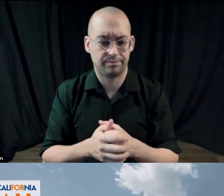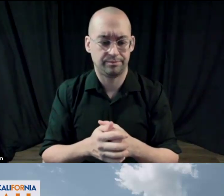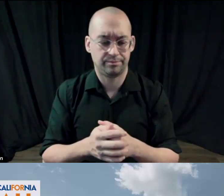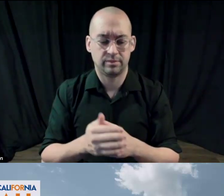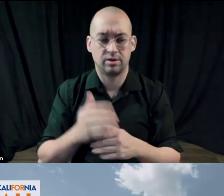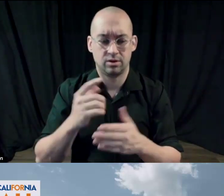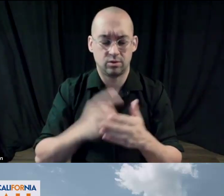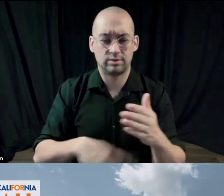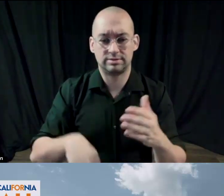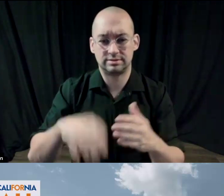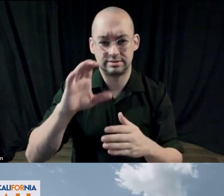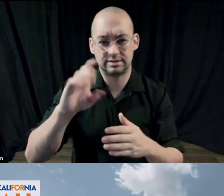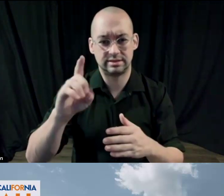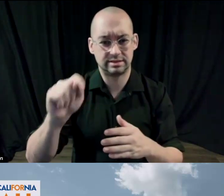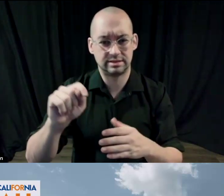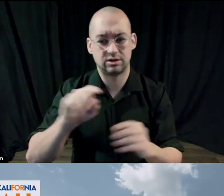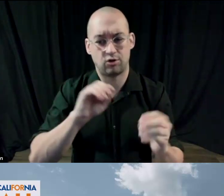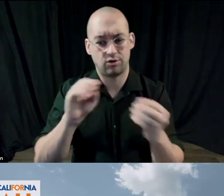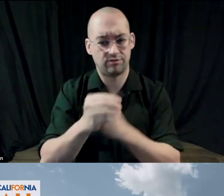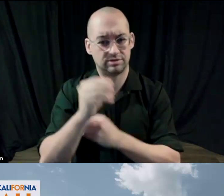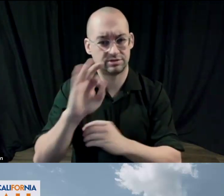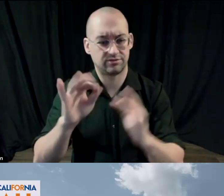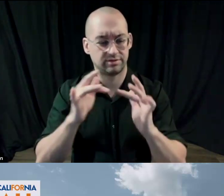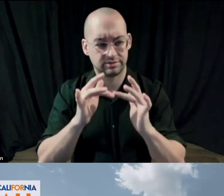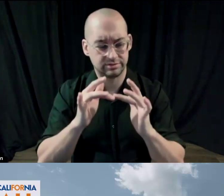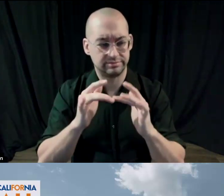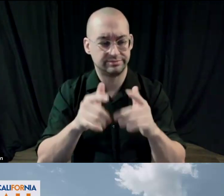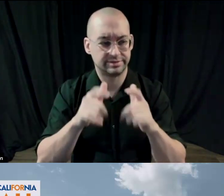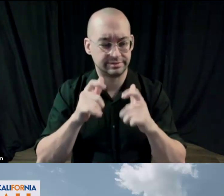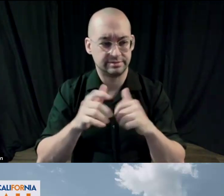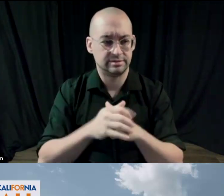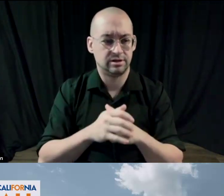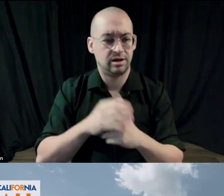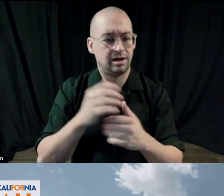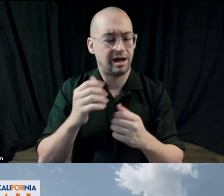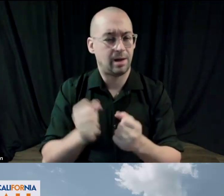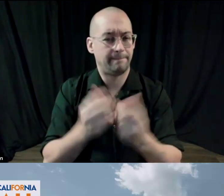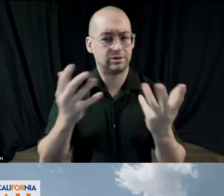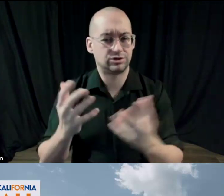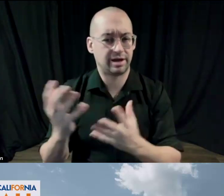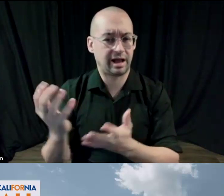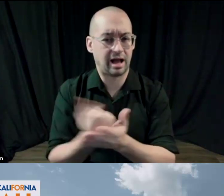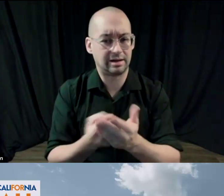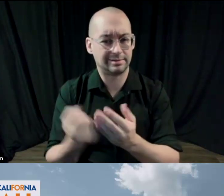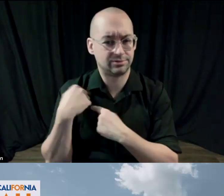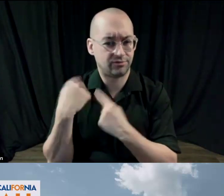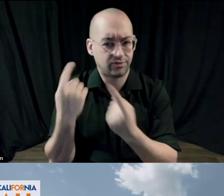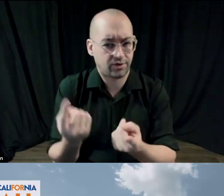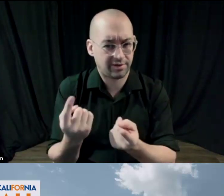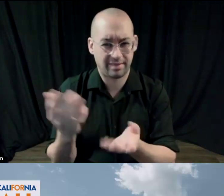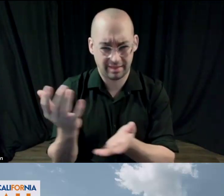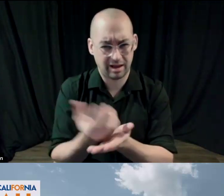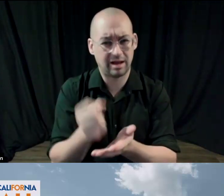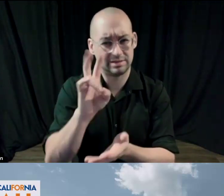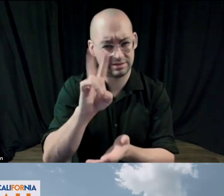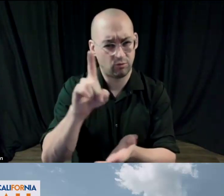digital literacy received so far of the allocation? And has it received the entire 70.1 million,